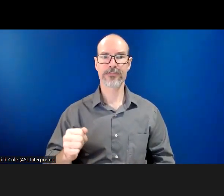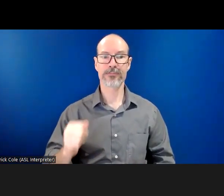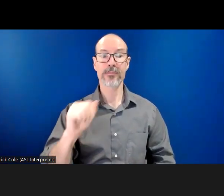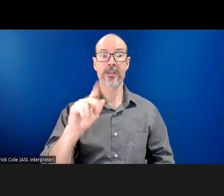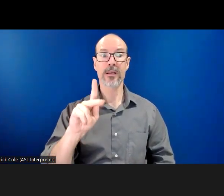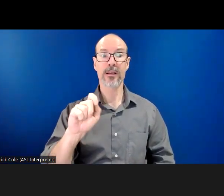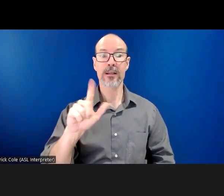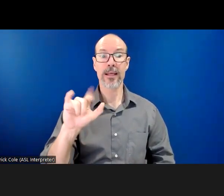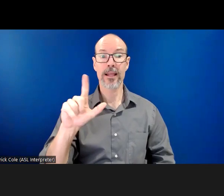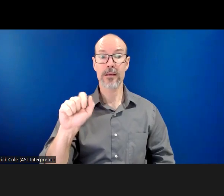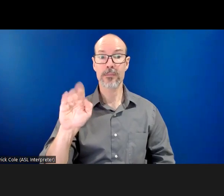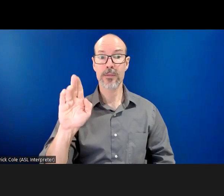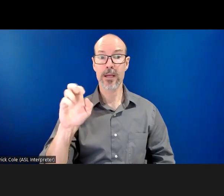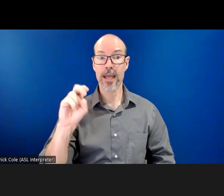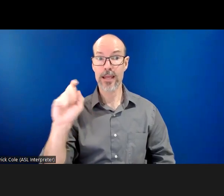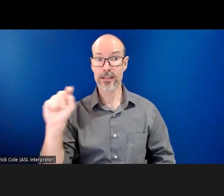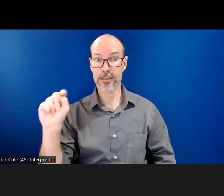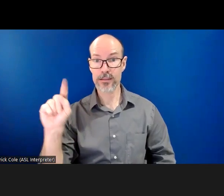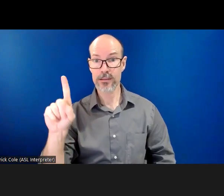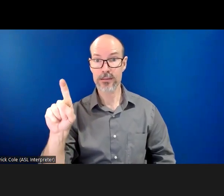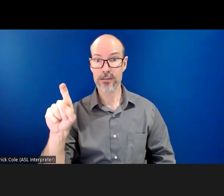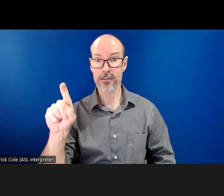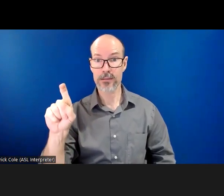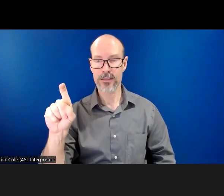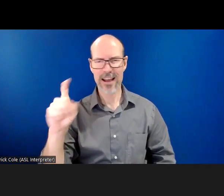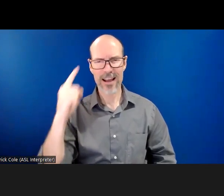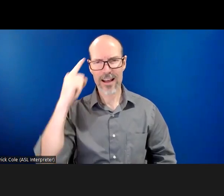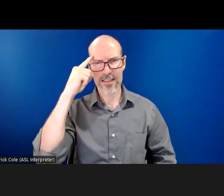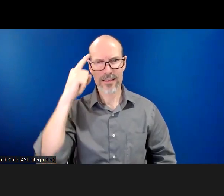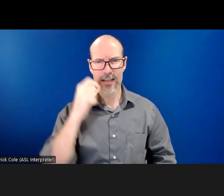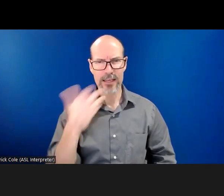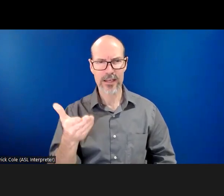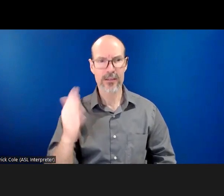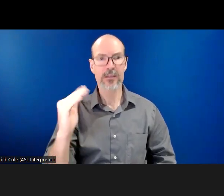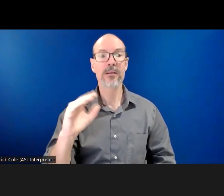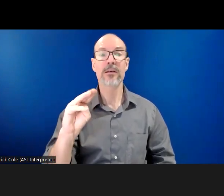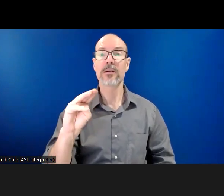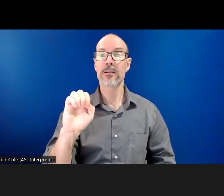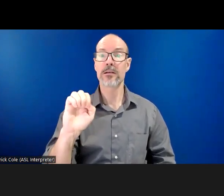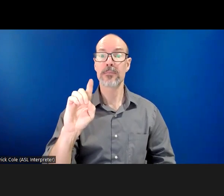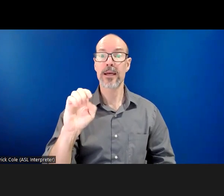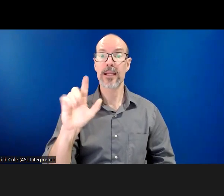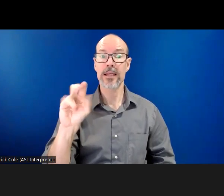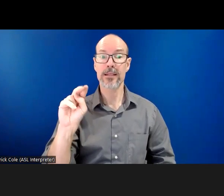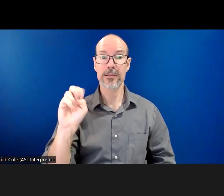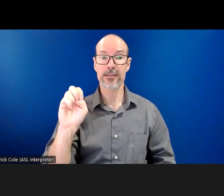Kalila Barnett. I don't think Kalila's here. Madeline.